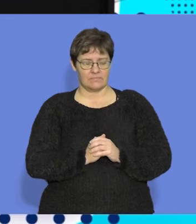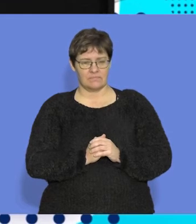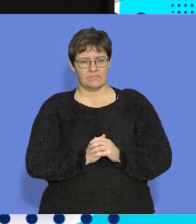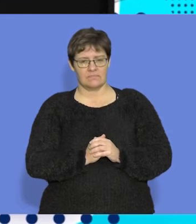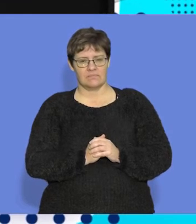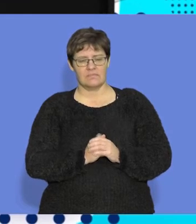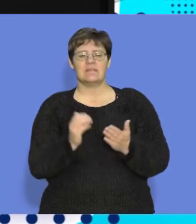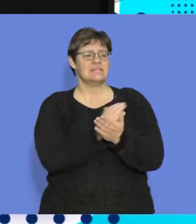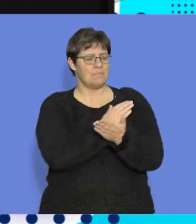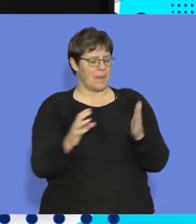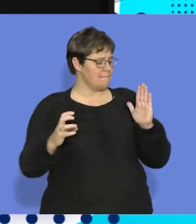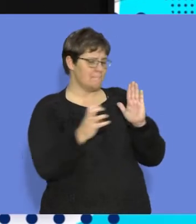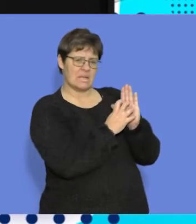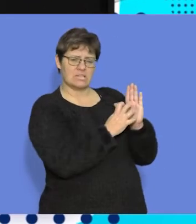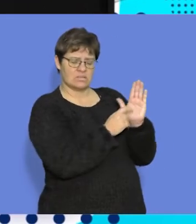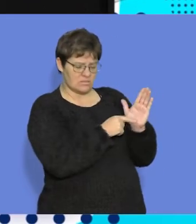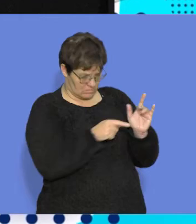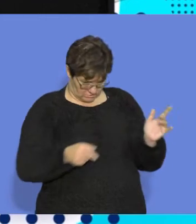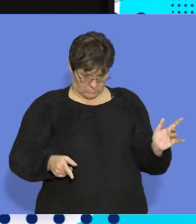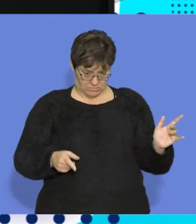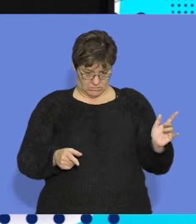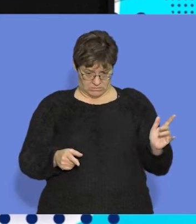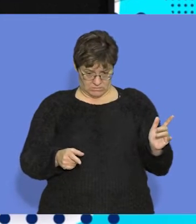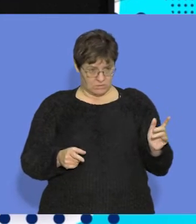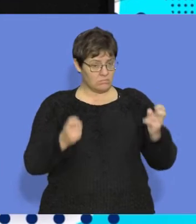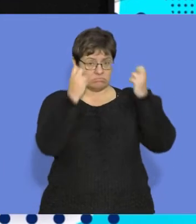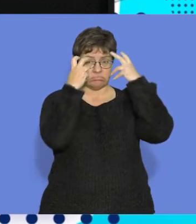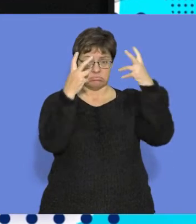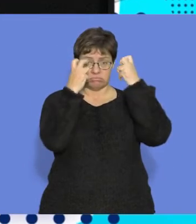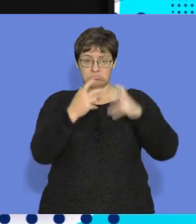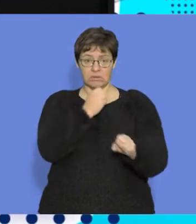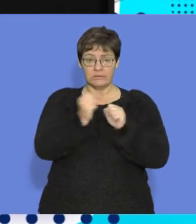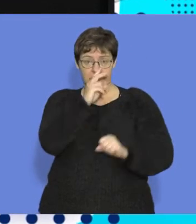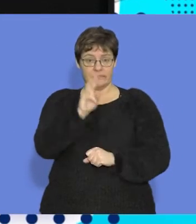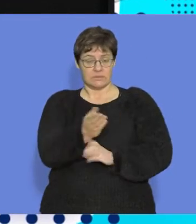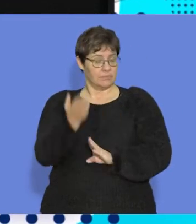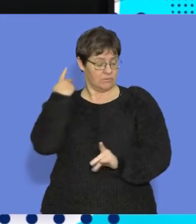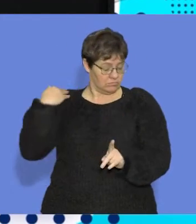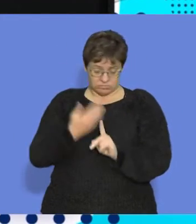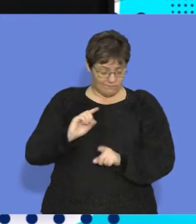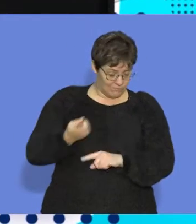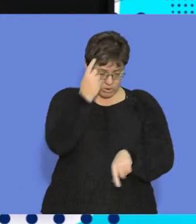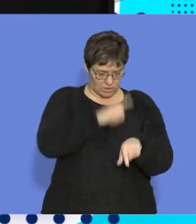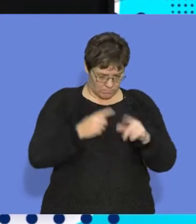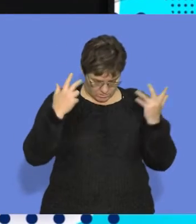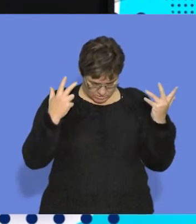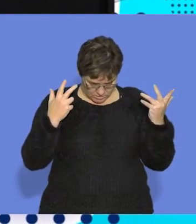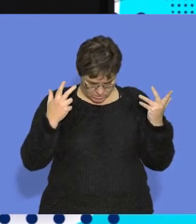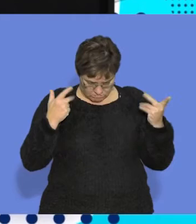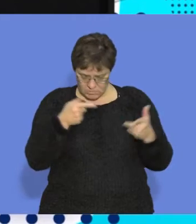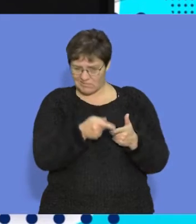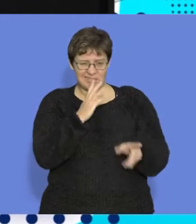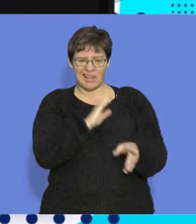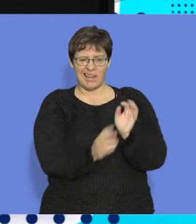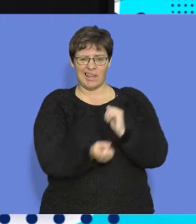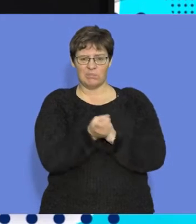You can sometimes be given pictures of experiments you've never seen before, and you have to be able to work out what is going on in